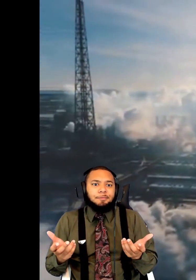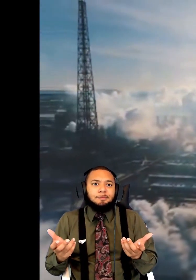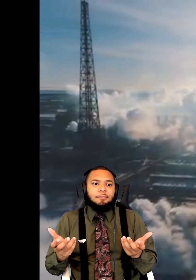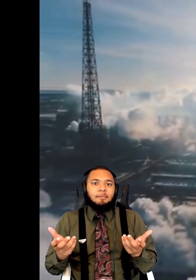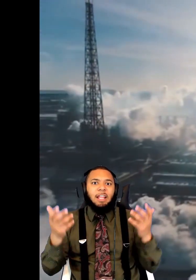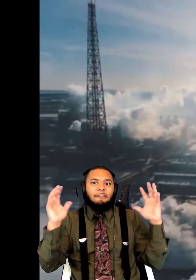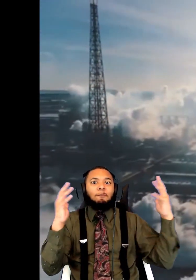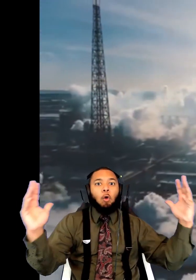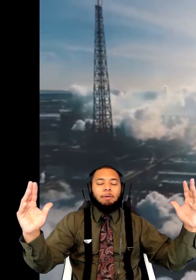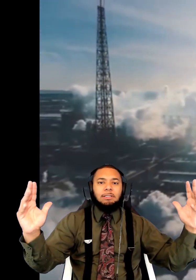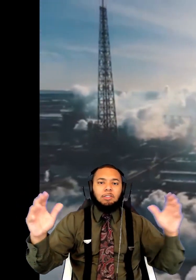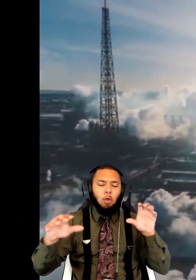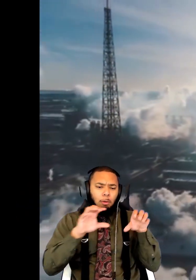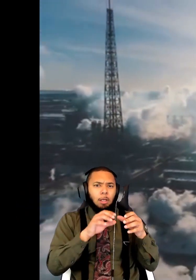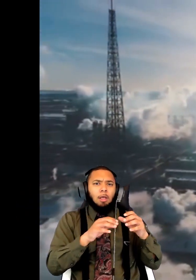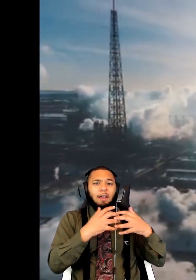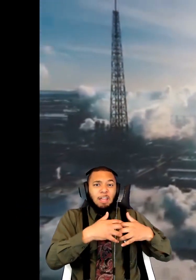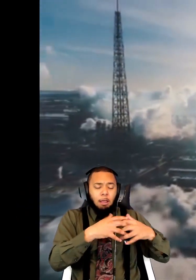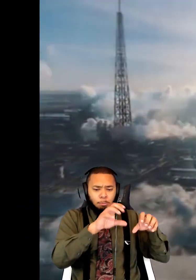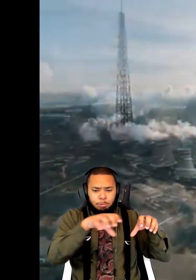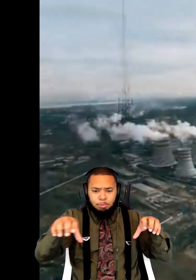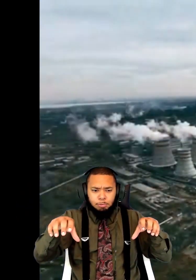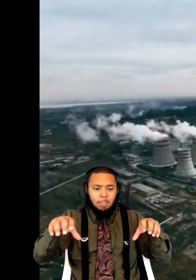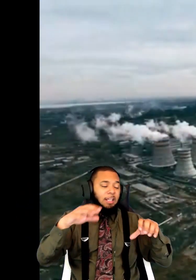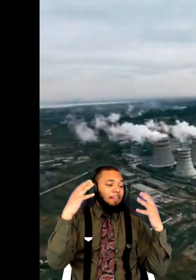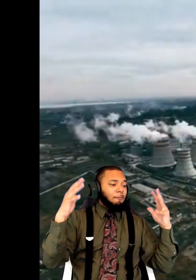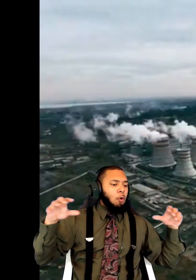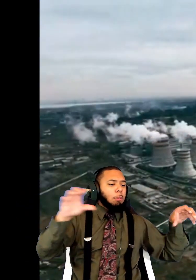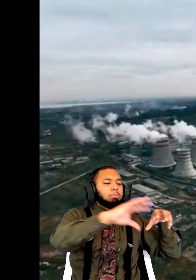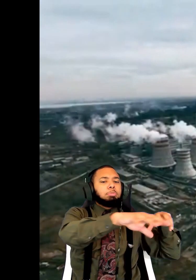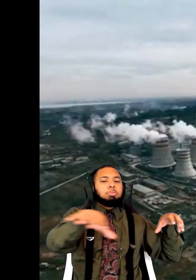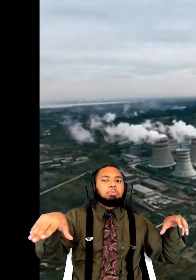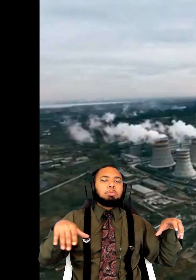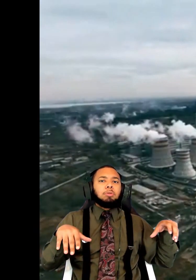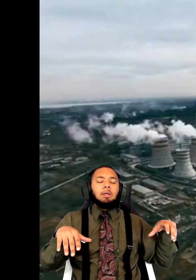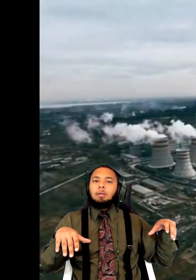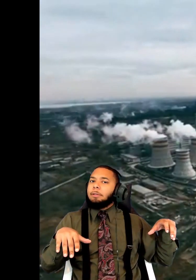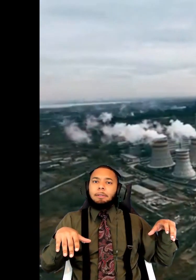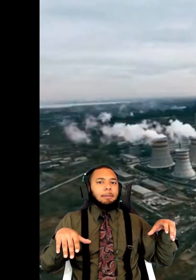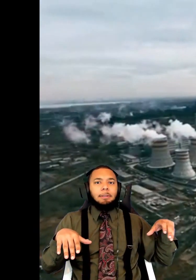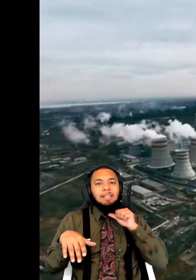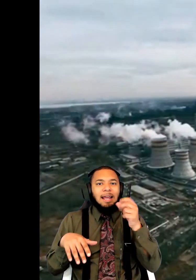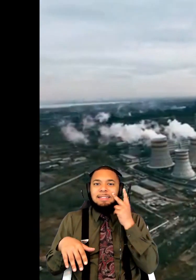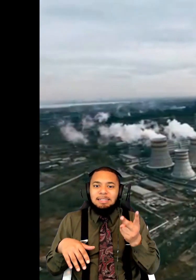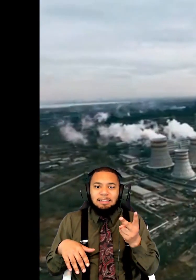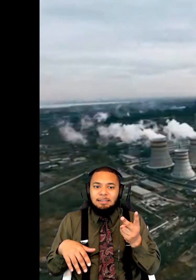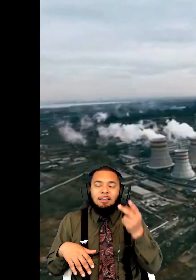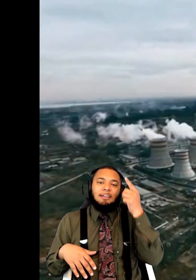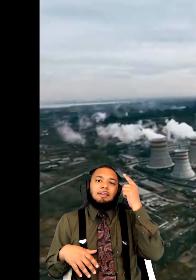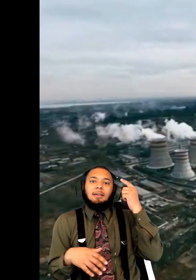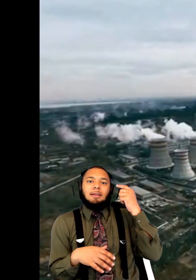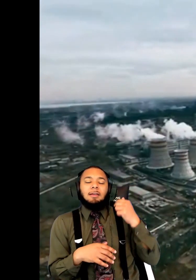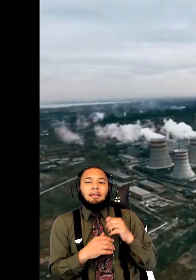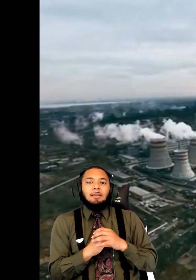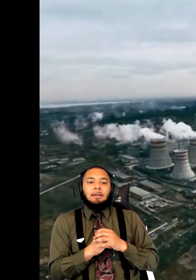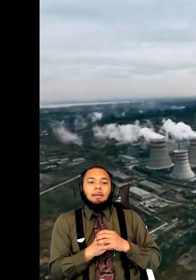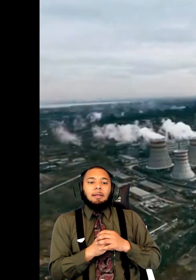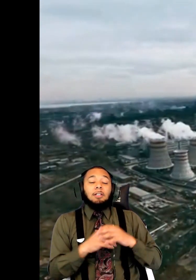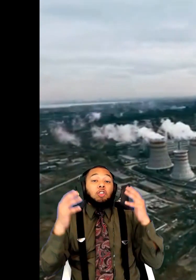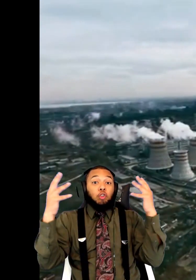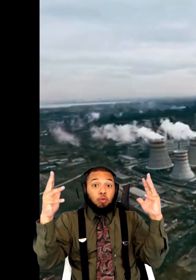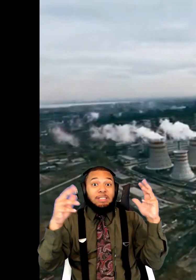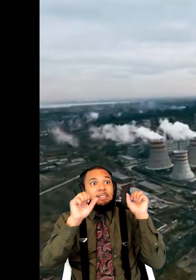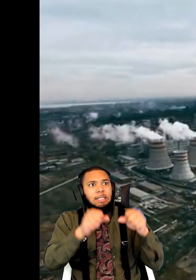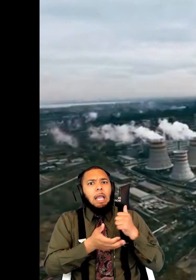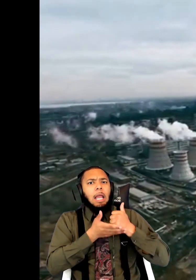and then a forest right next to that, right? Because that forest is going to suffer. The trees do a great job of, taking out some of the things, like carbon dioxide and that sort of